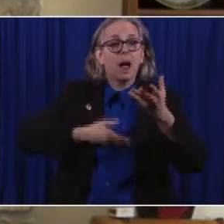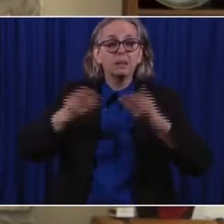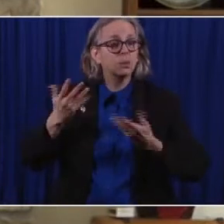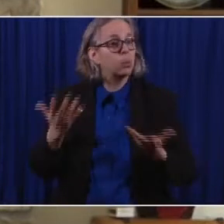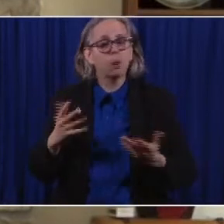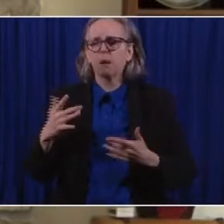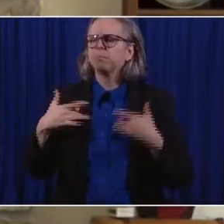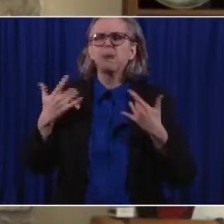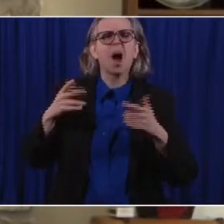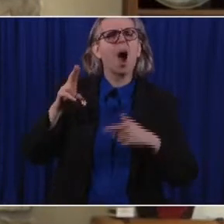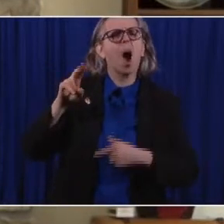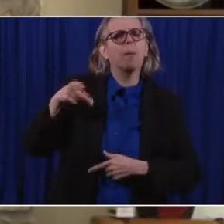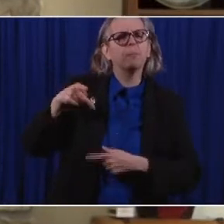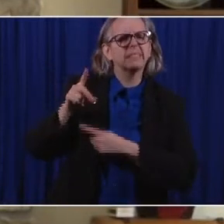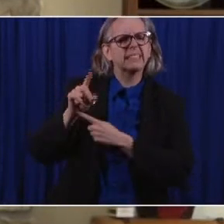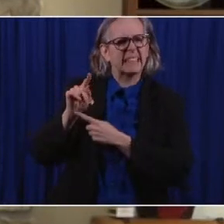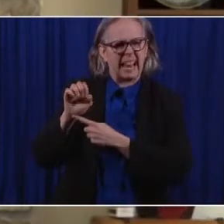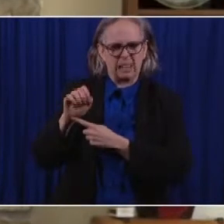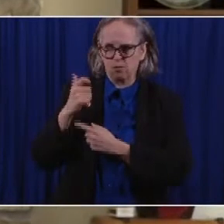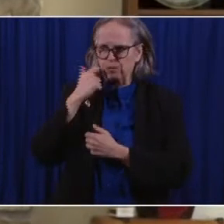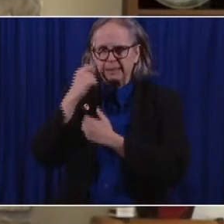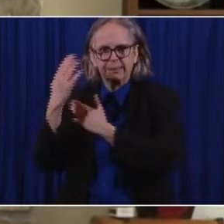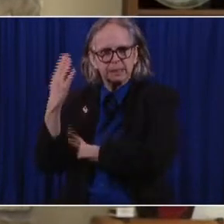every day, and we're very happy with where they are.